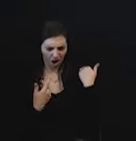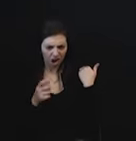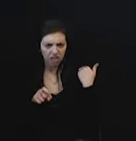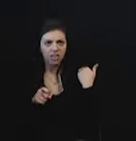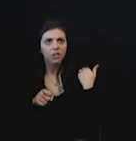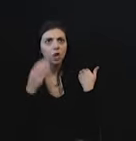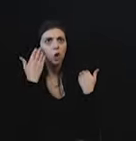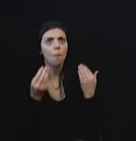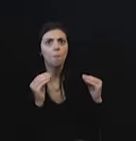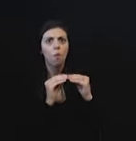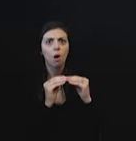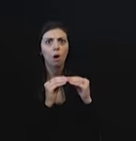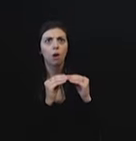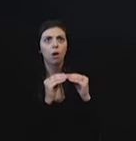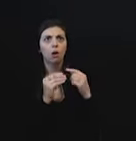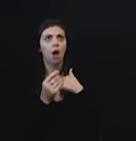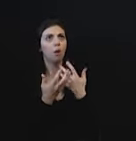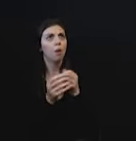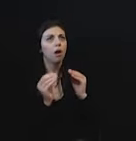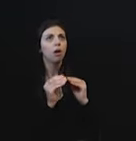back. I need to know more.